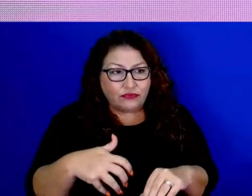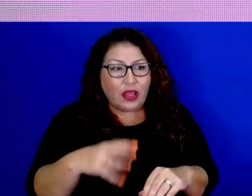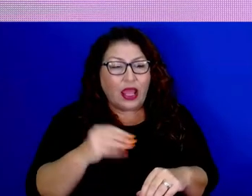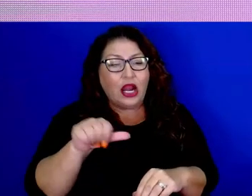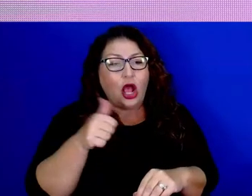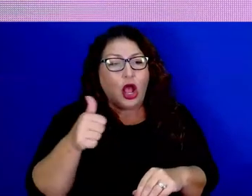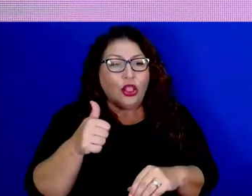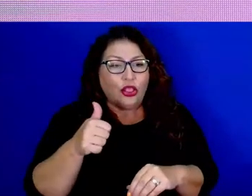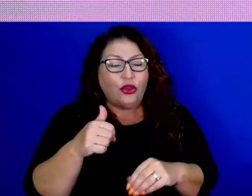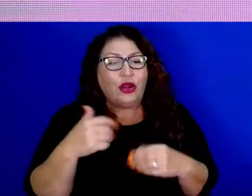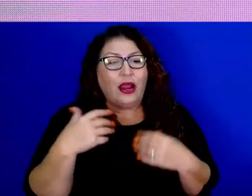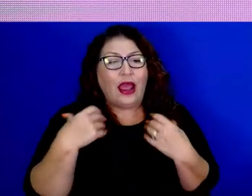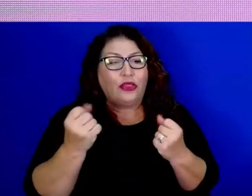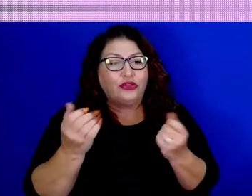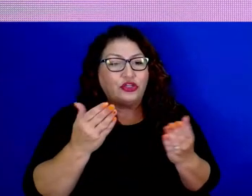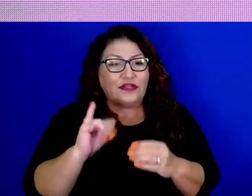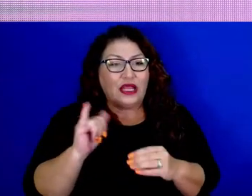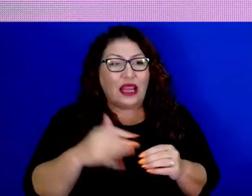as abortions.